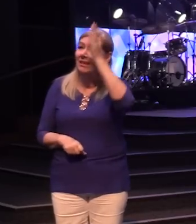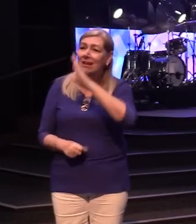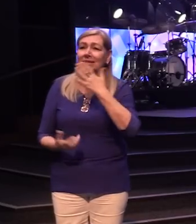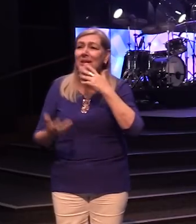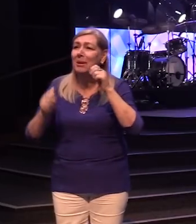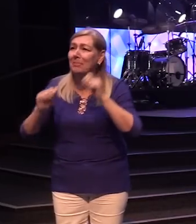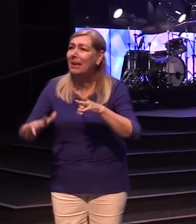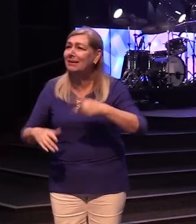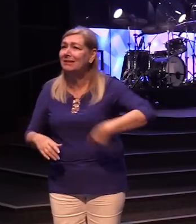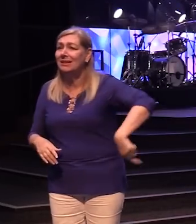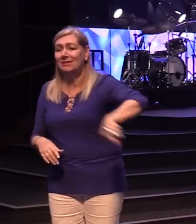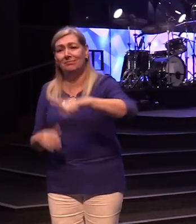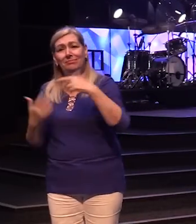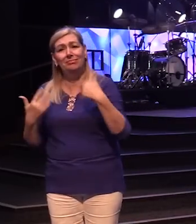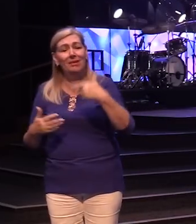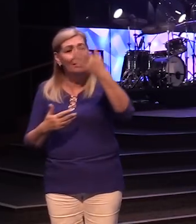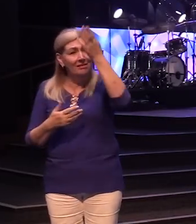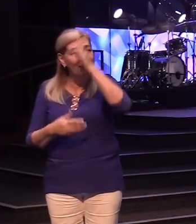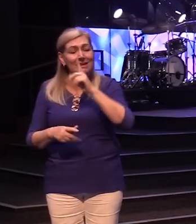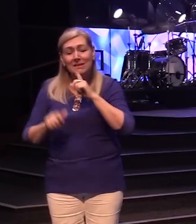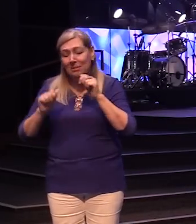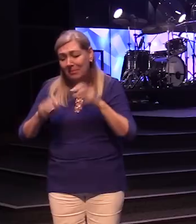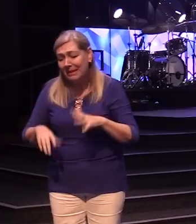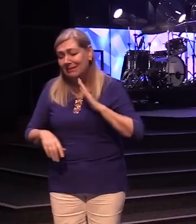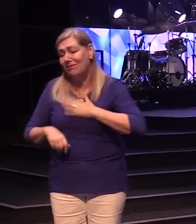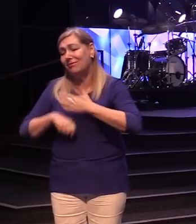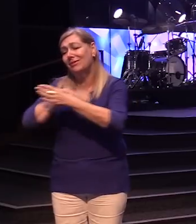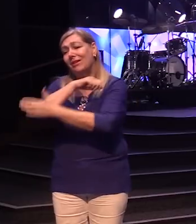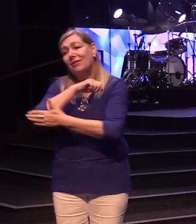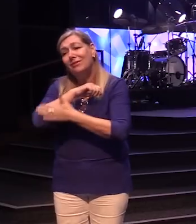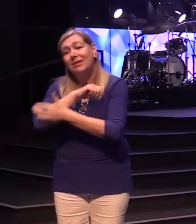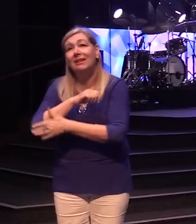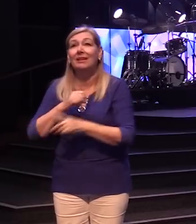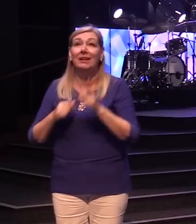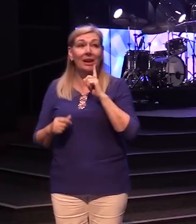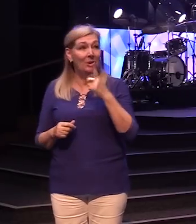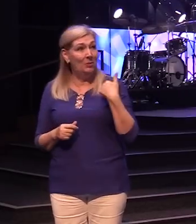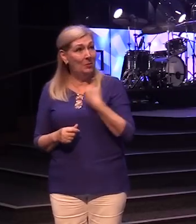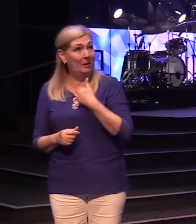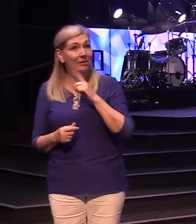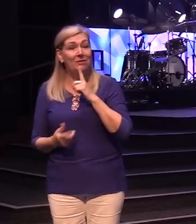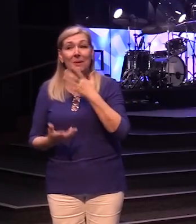blessed us. God has blessed this country. God has blessed us by being here.